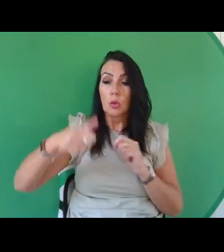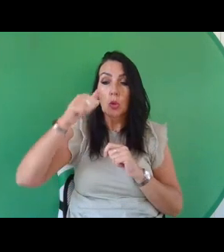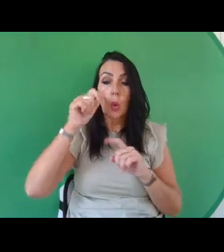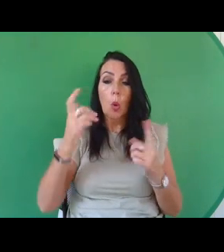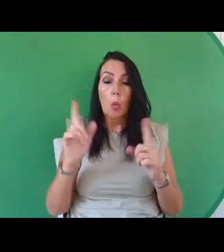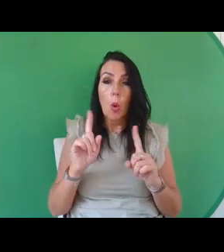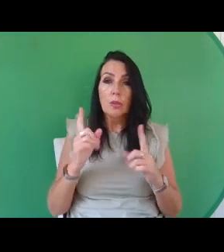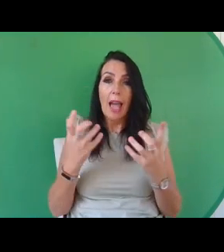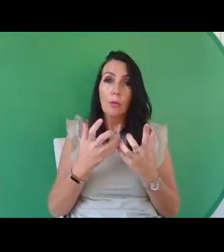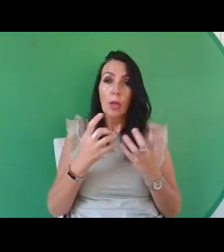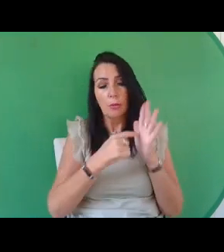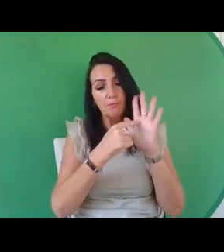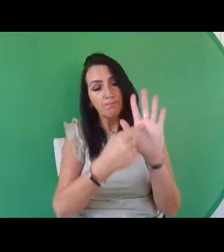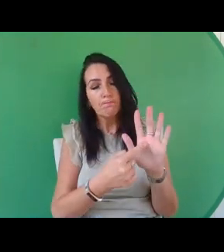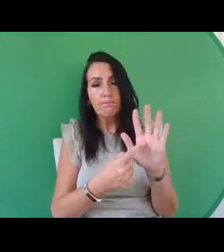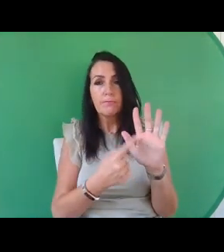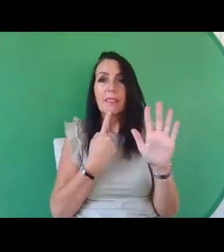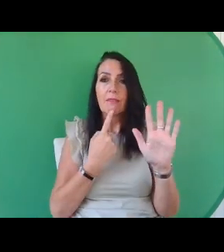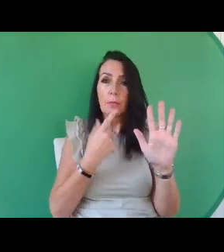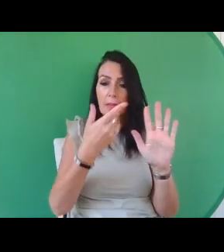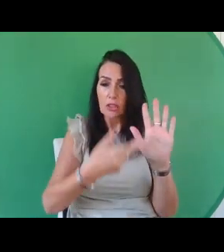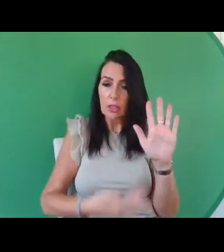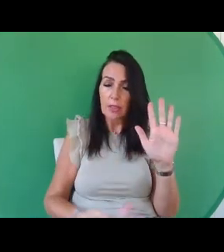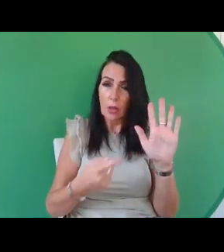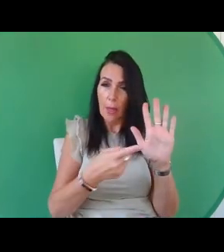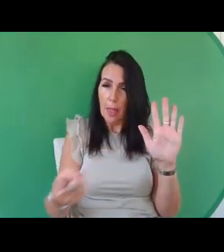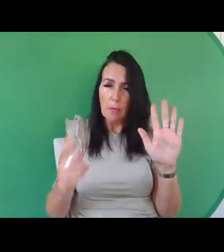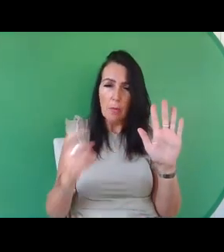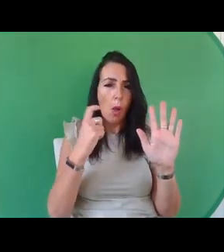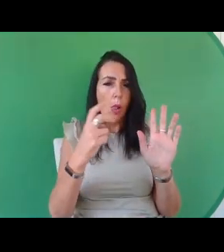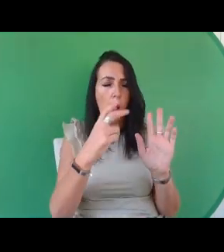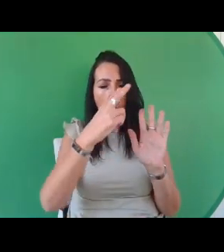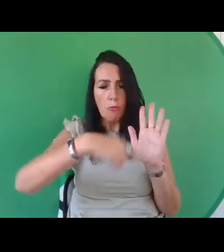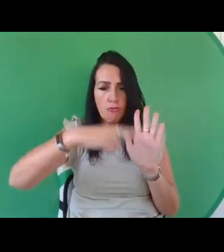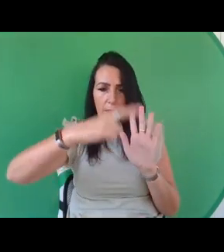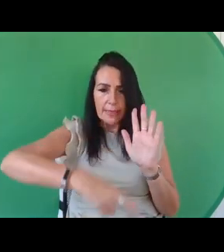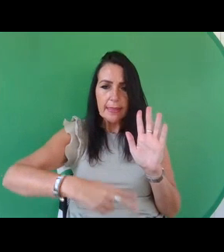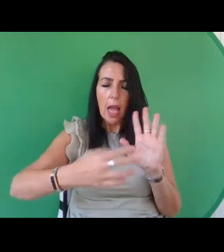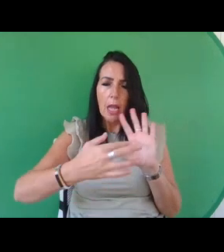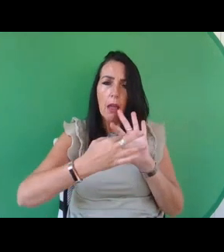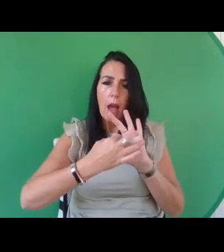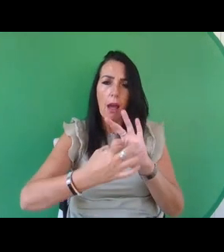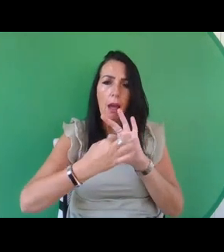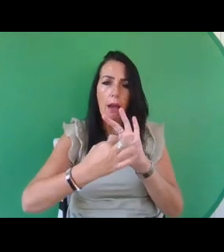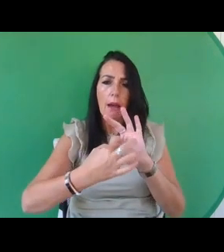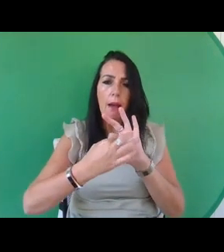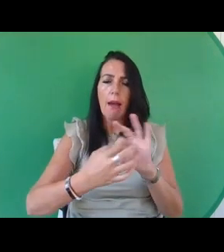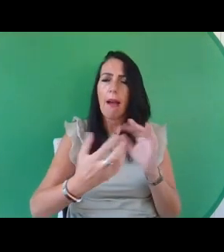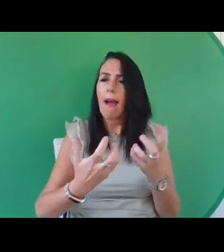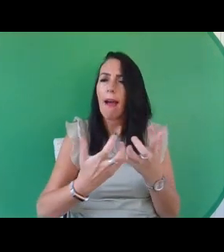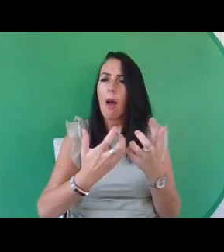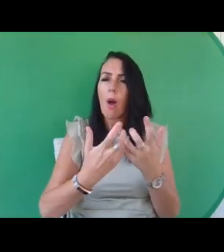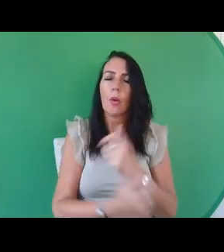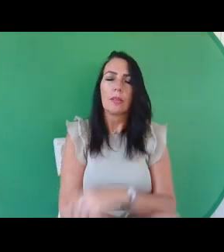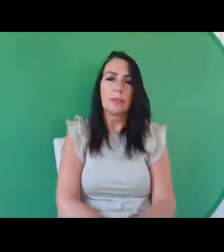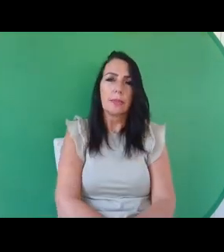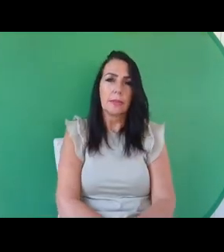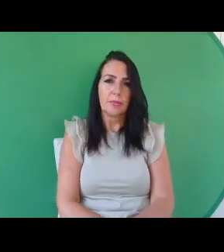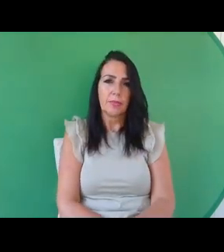present that information in a way that makes it most likely for them to read and engage with what we are saying?